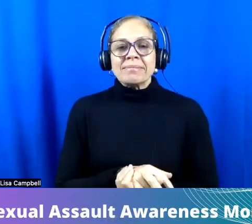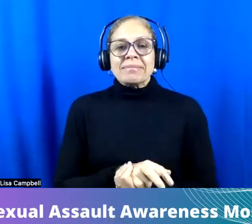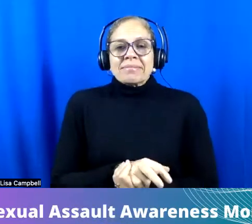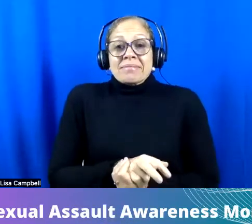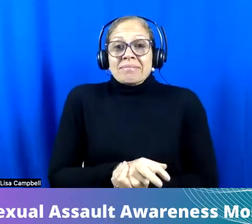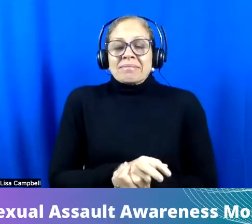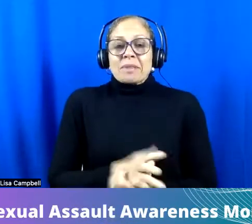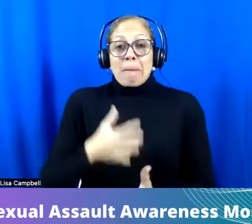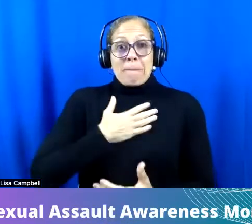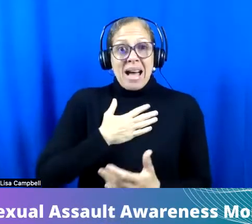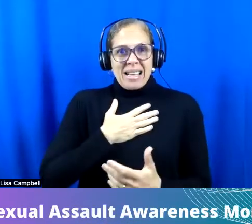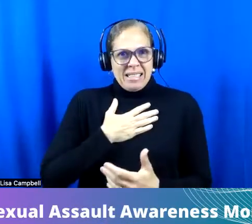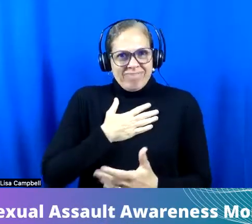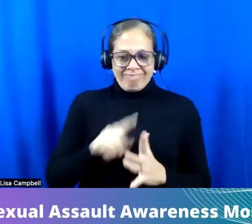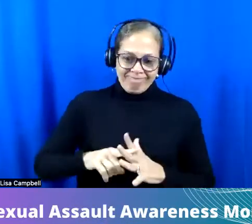origin story,